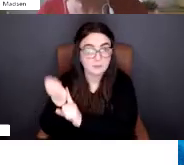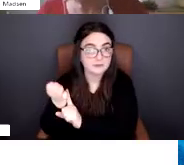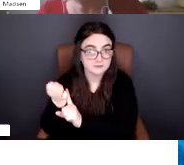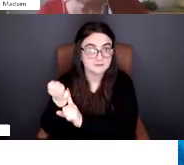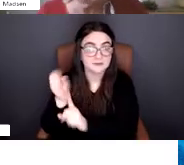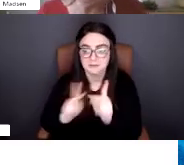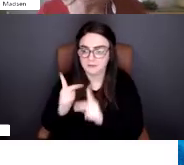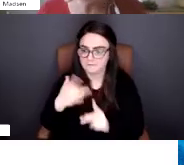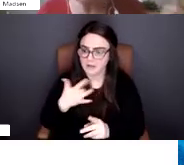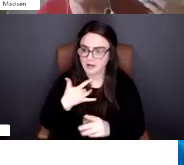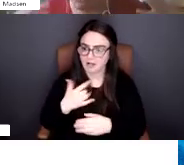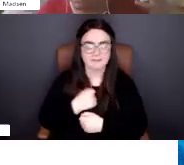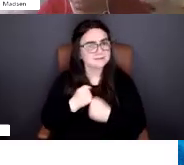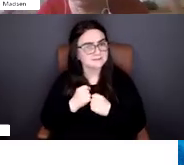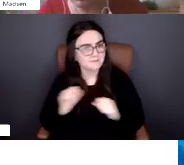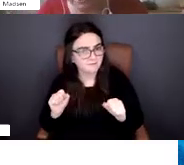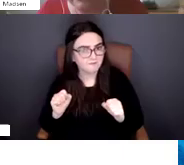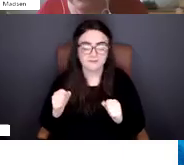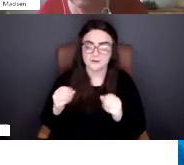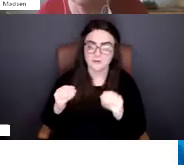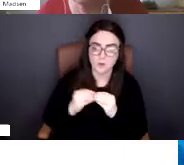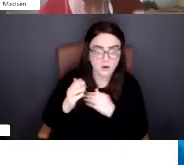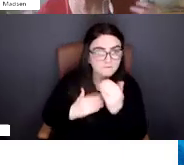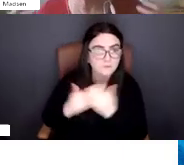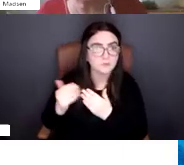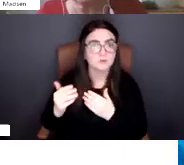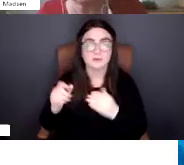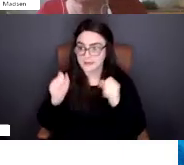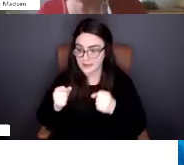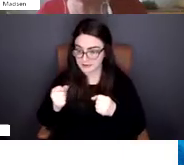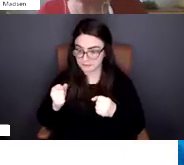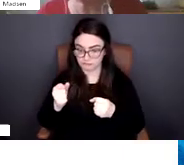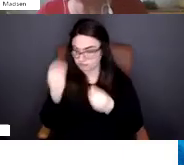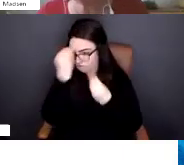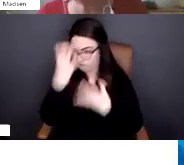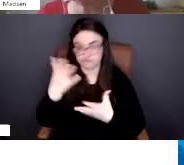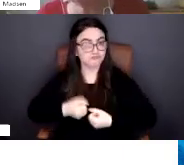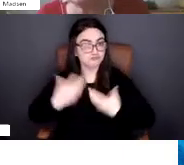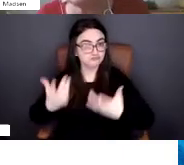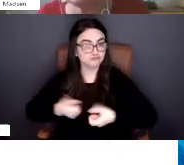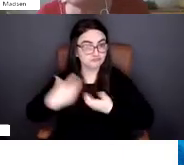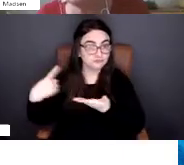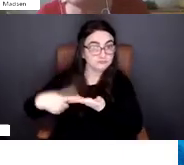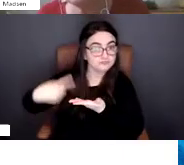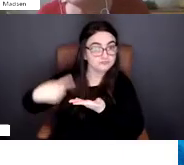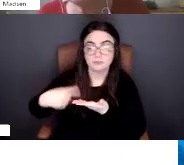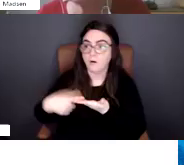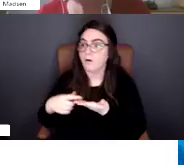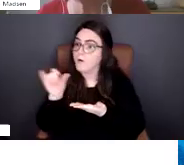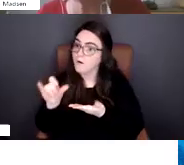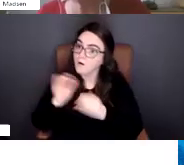more comfortable in sharing and talking and discussing so that they can resolve